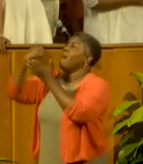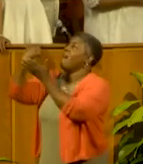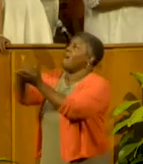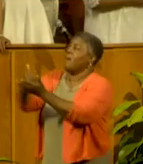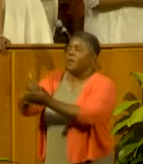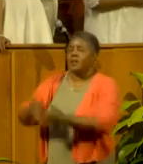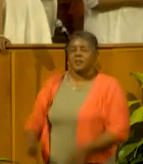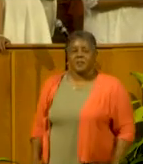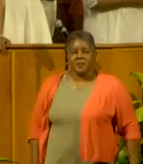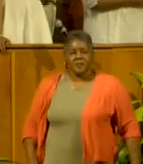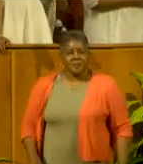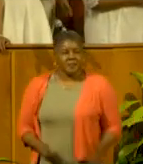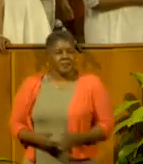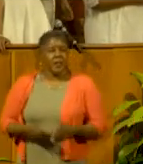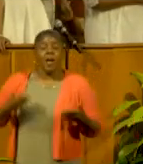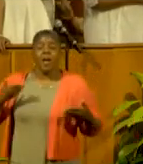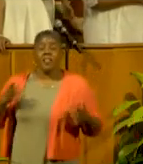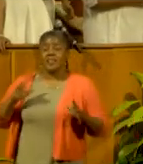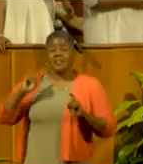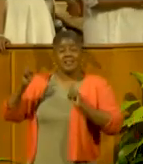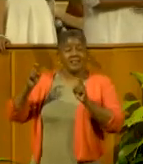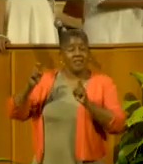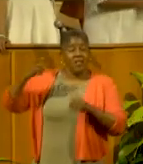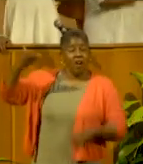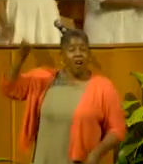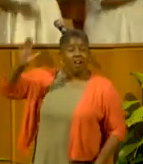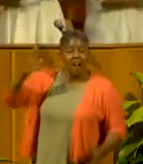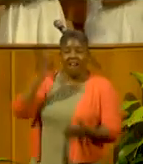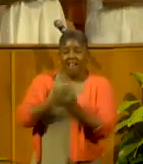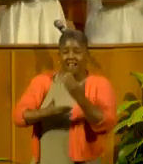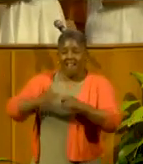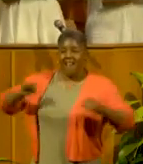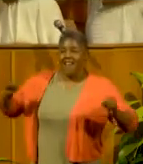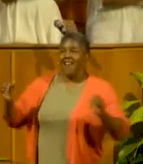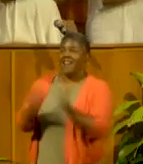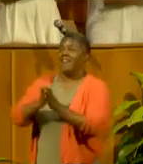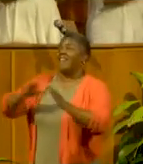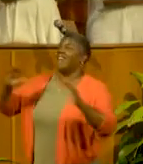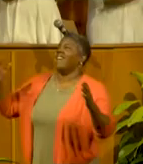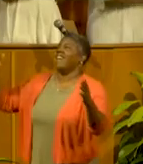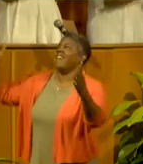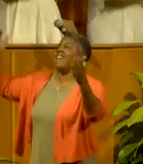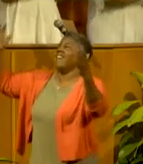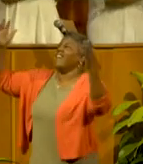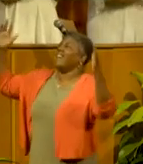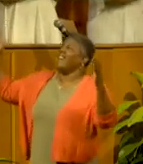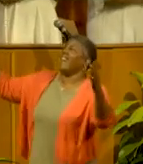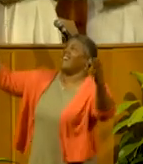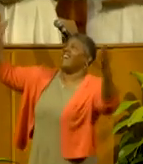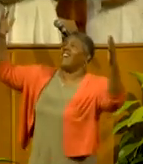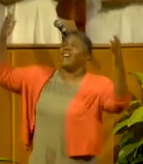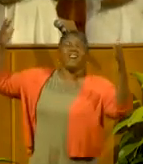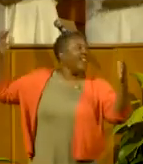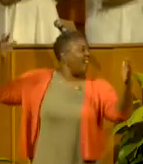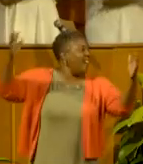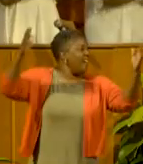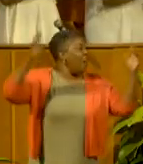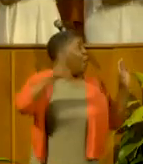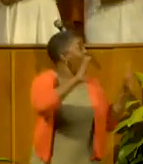Amen. Let's give God a hand clap of praise for this awesome